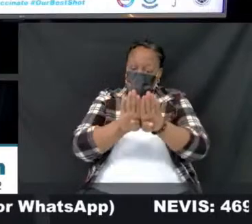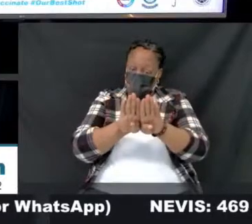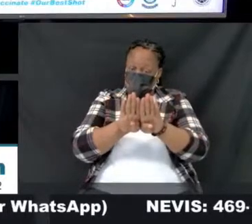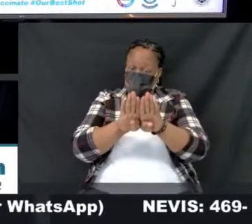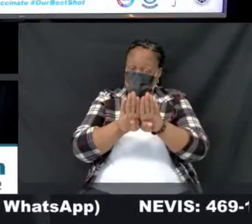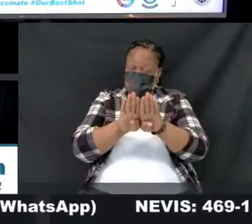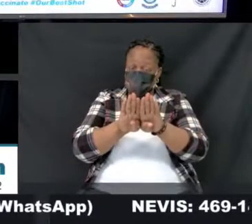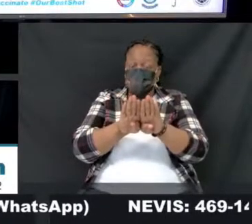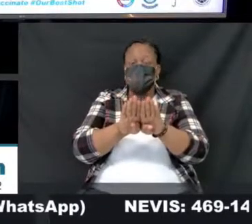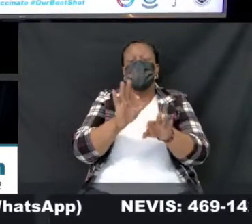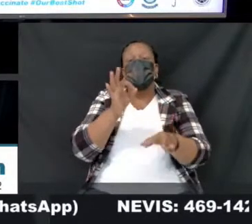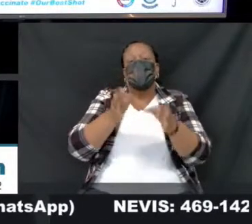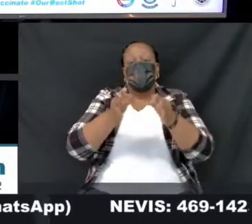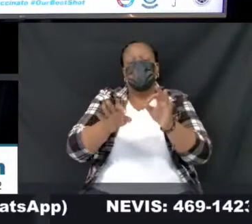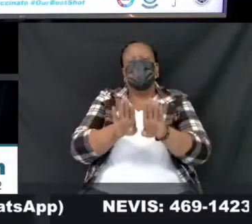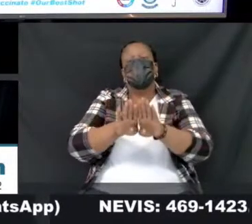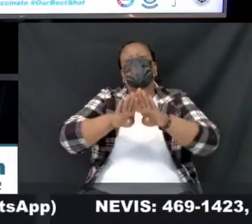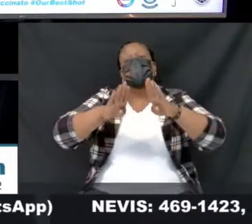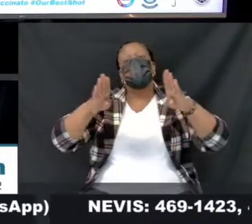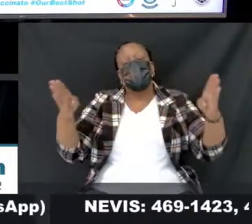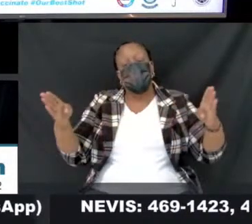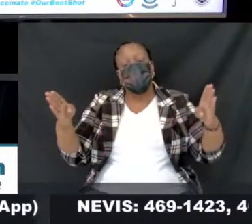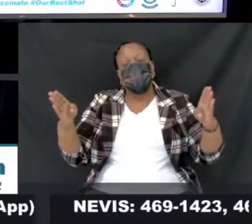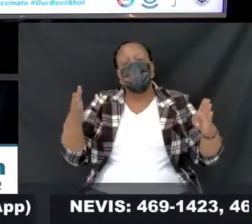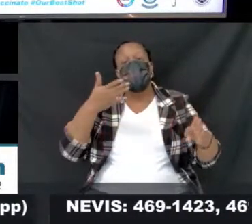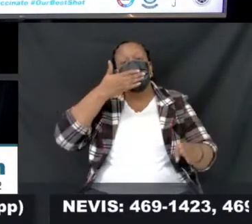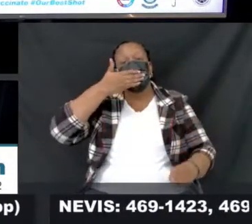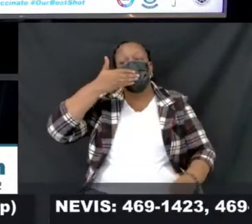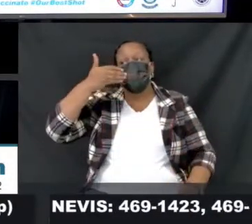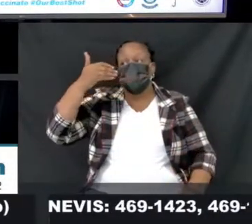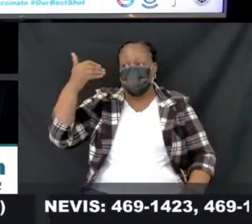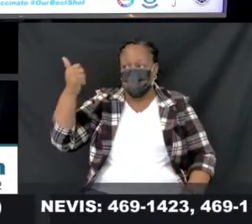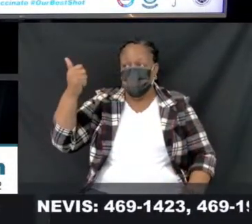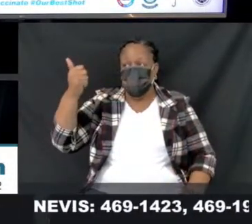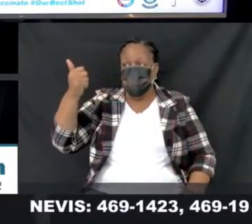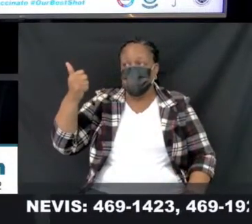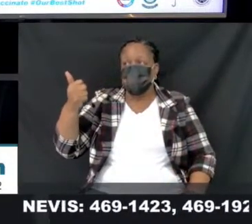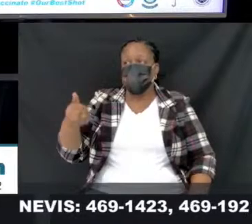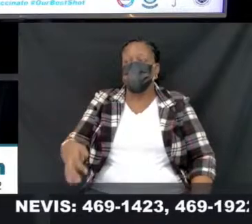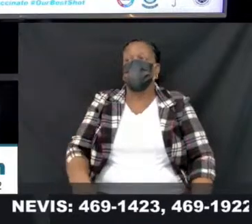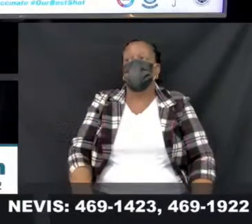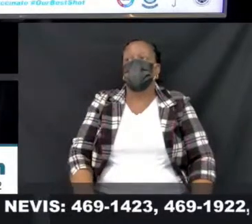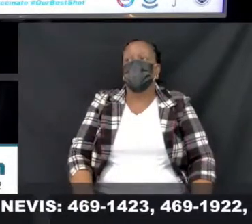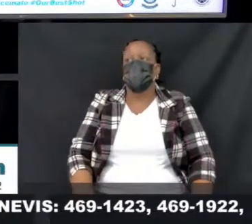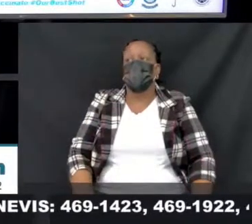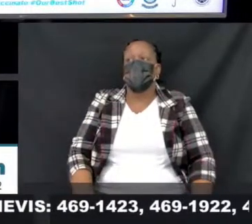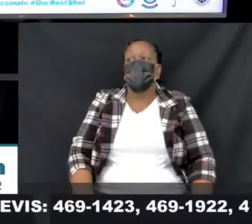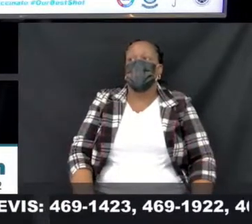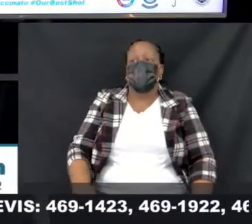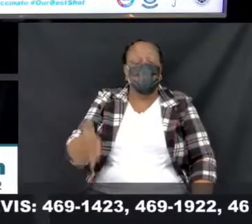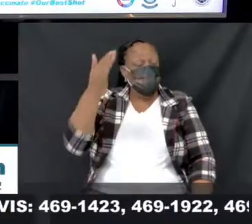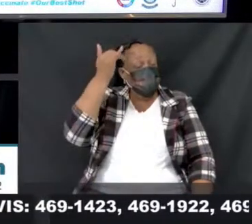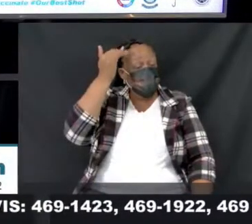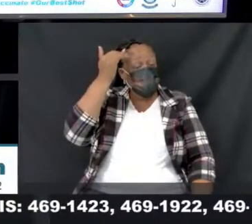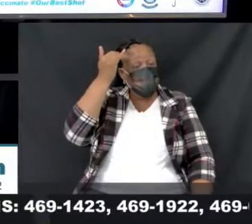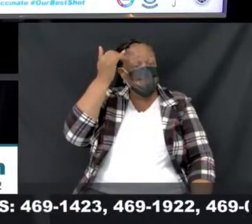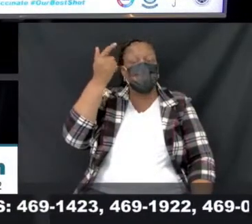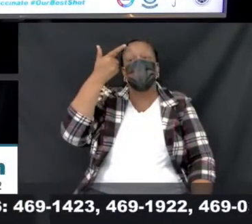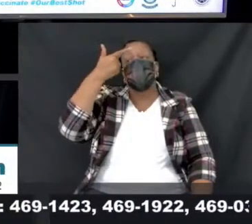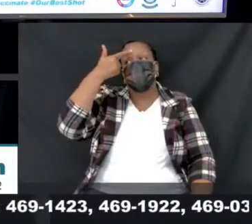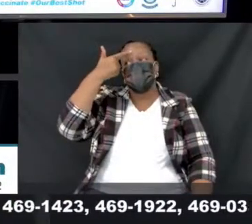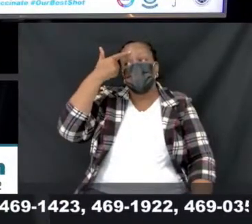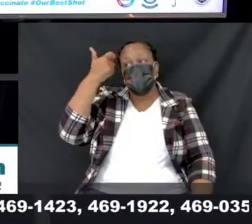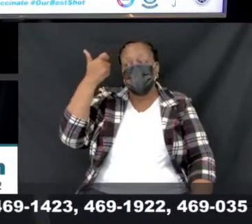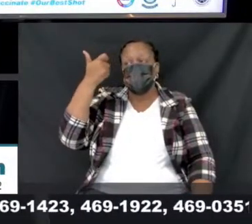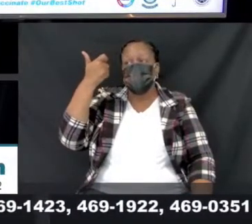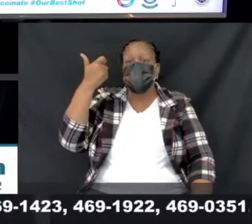is less. And the reason why it is greater in an enclosed setting that is poorly ventilated, if